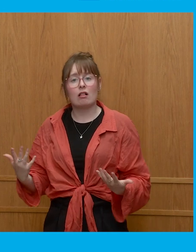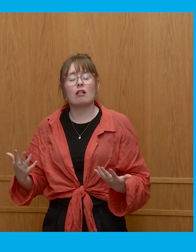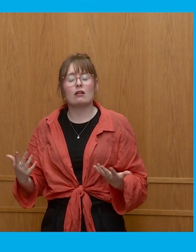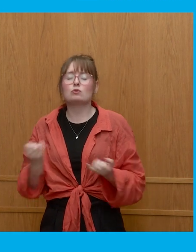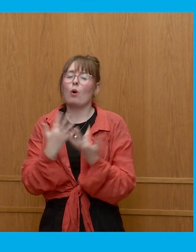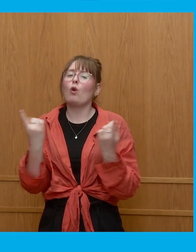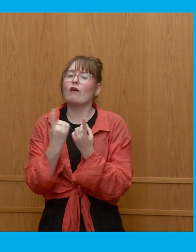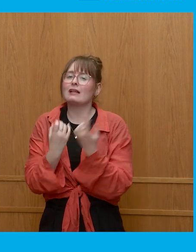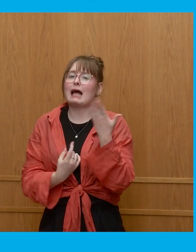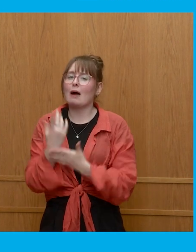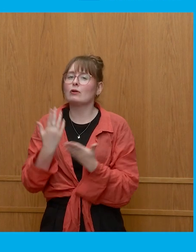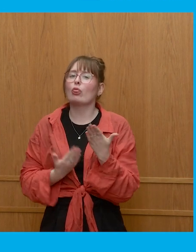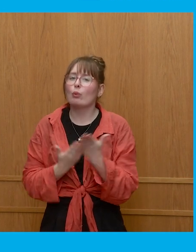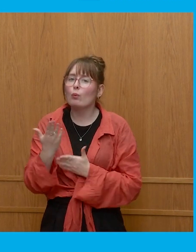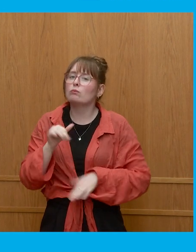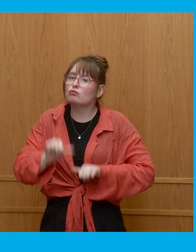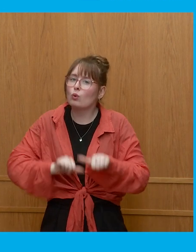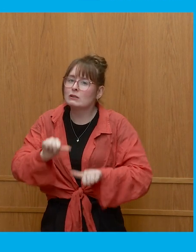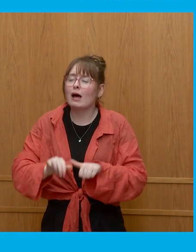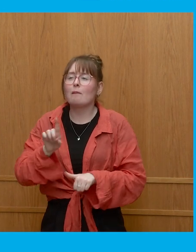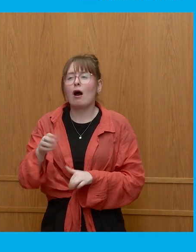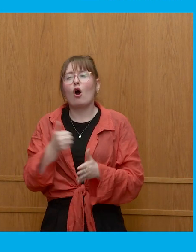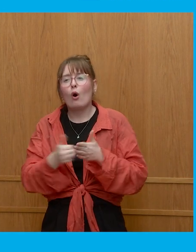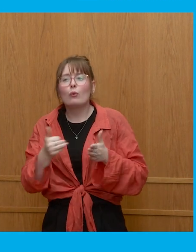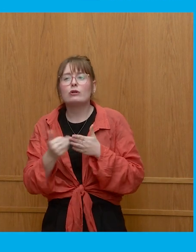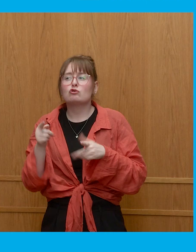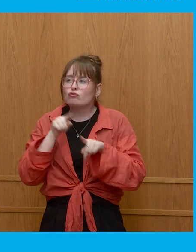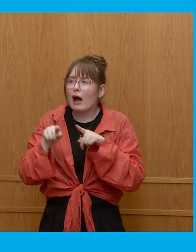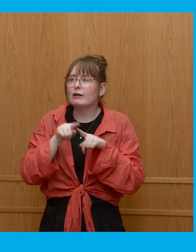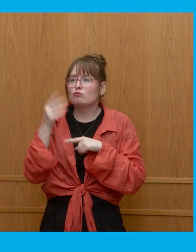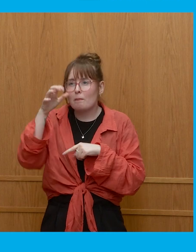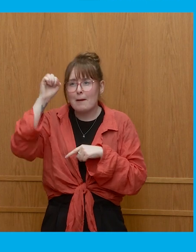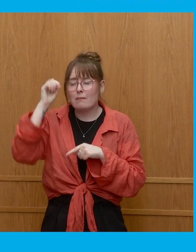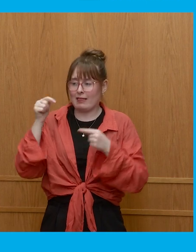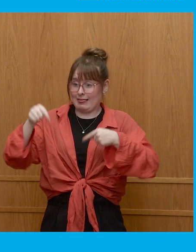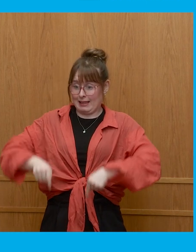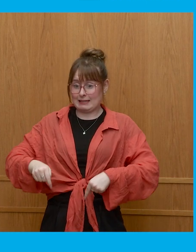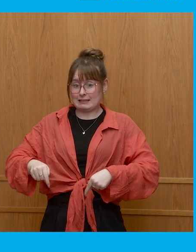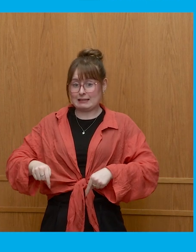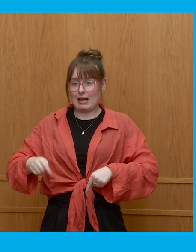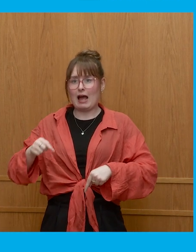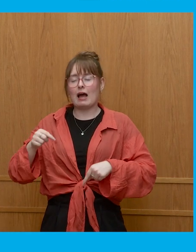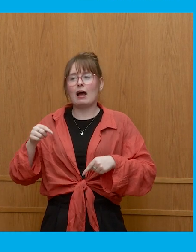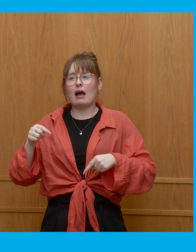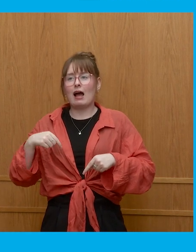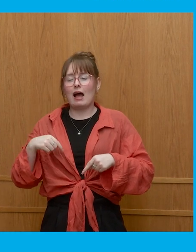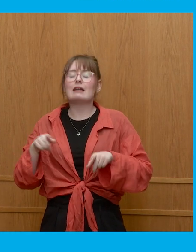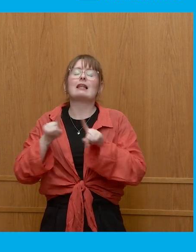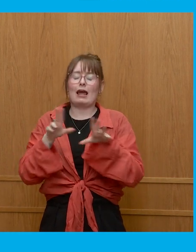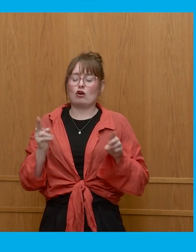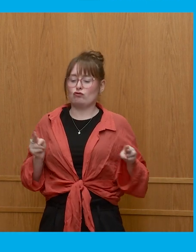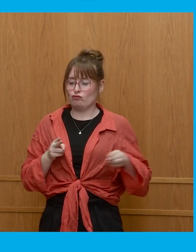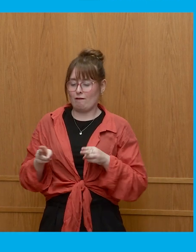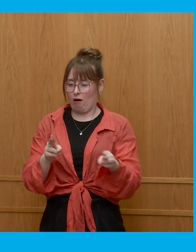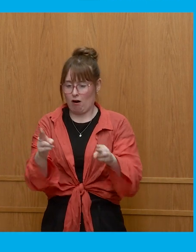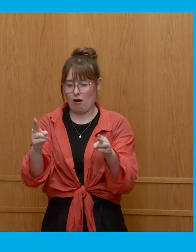the process, but I was always trying to understand that this was, I'm in the middle of a river with a lot